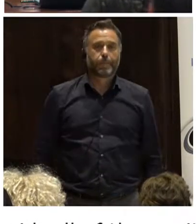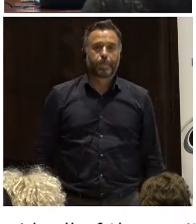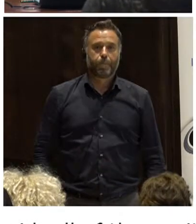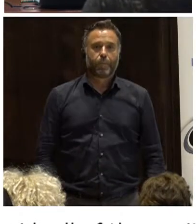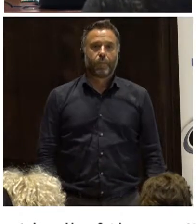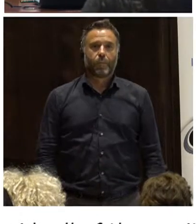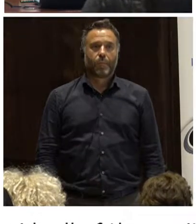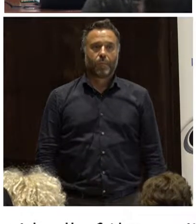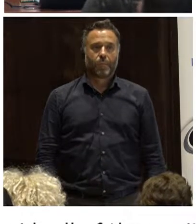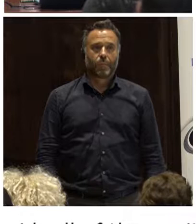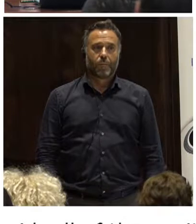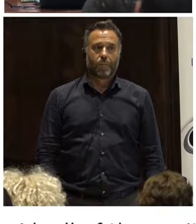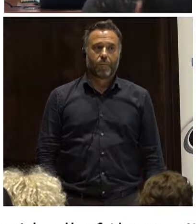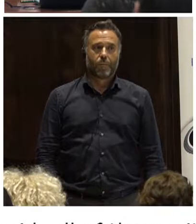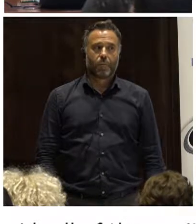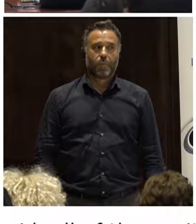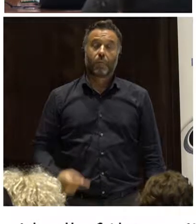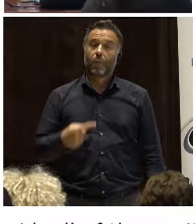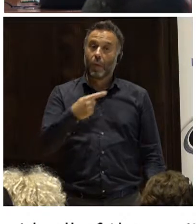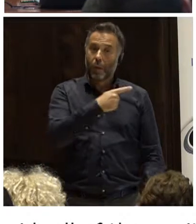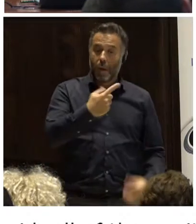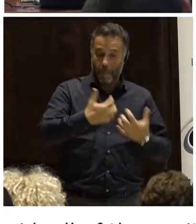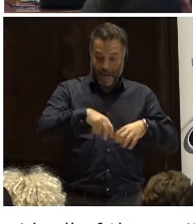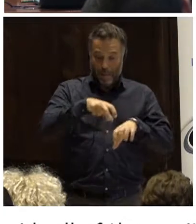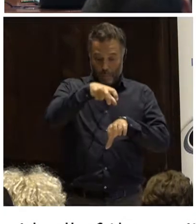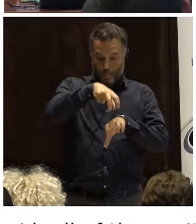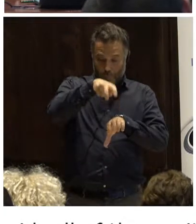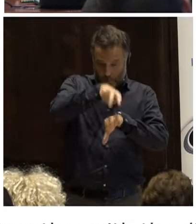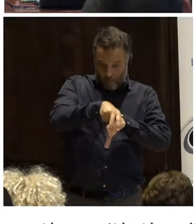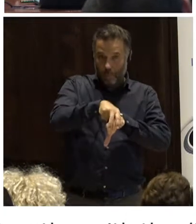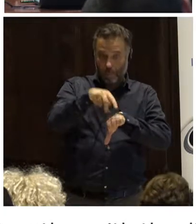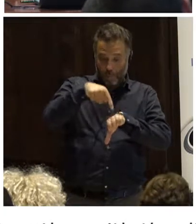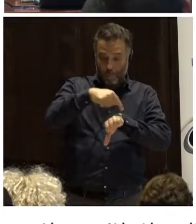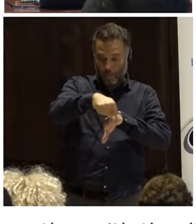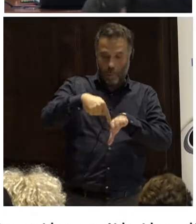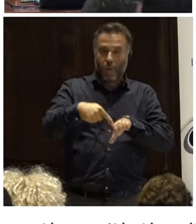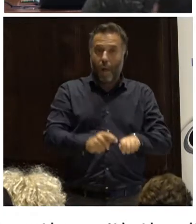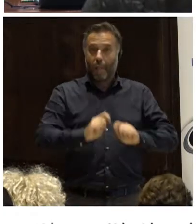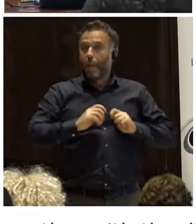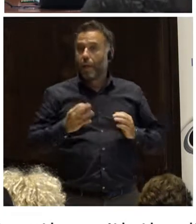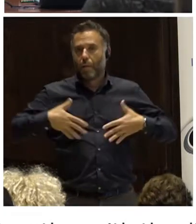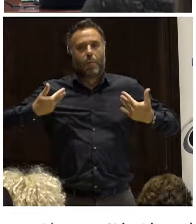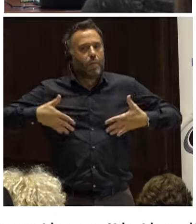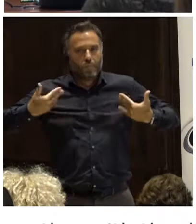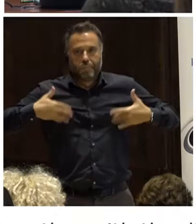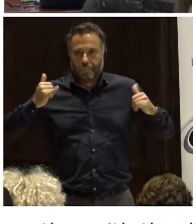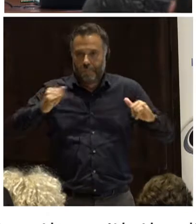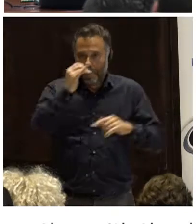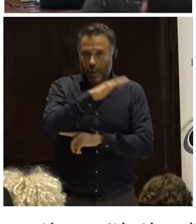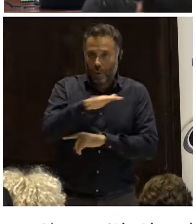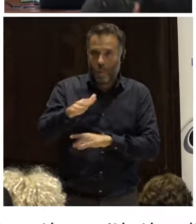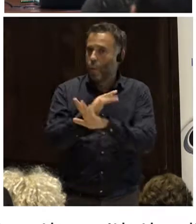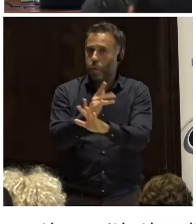with this vehicle, it is possible to really enjoy the joy of